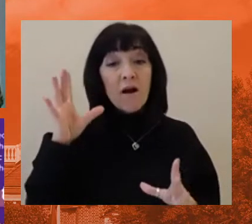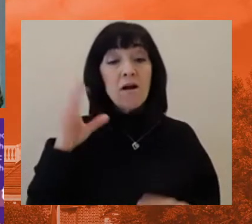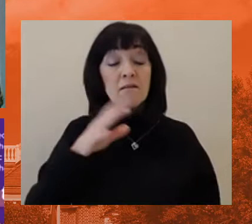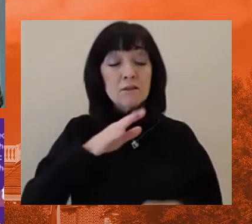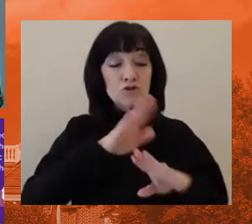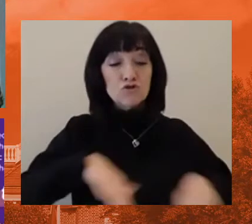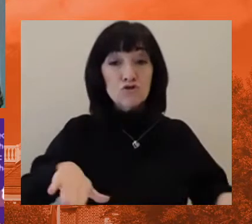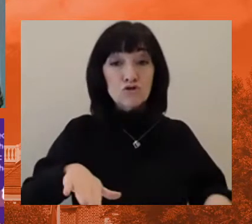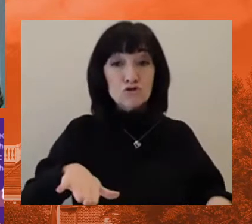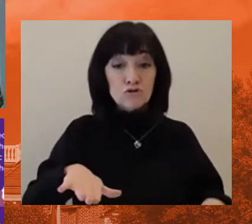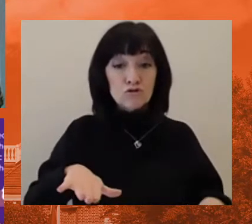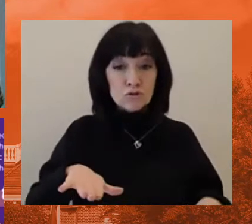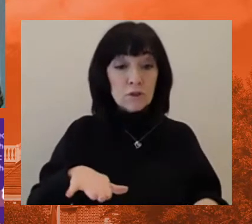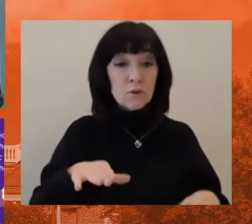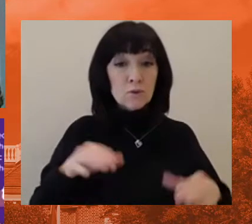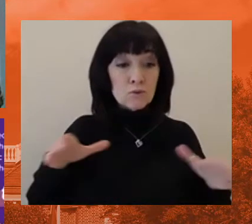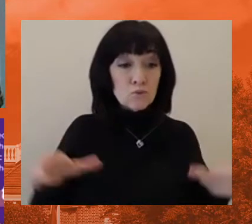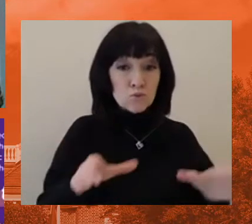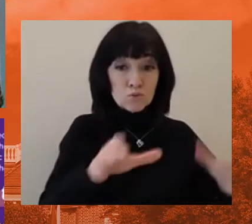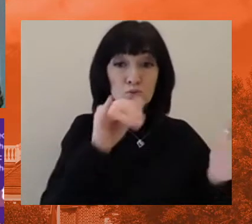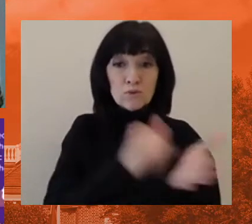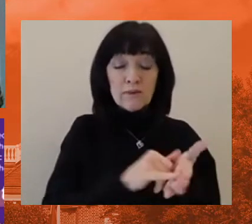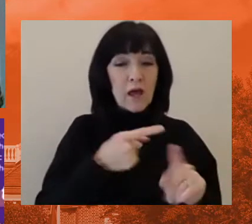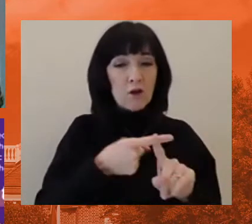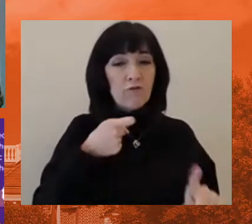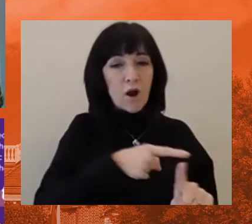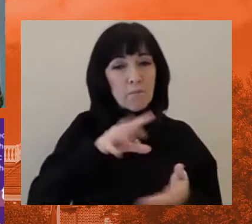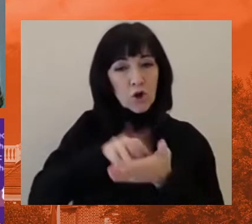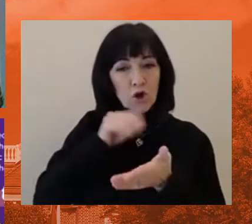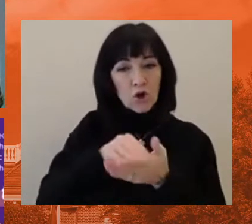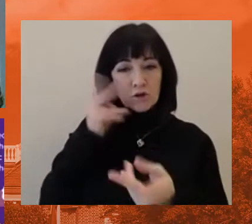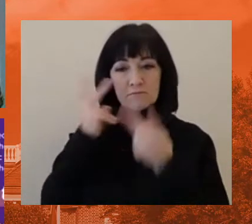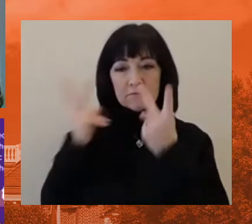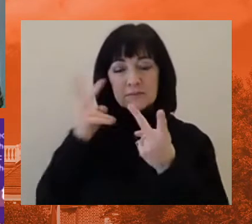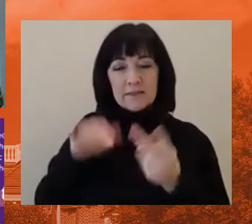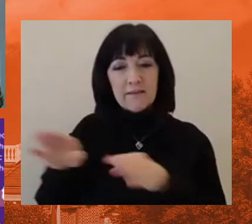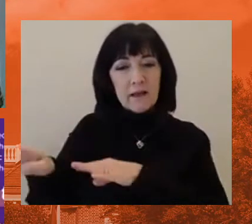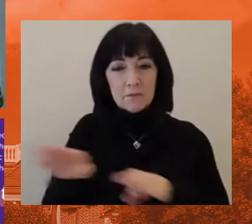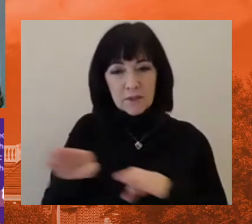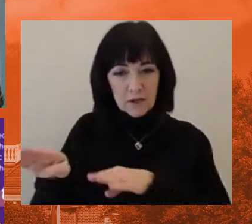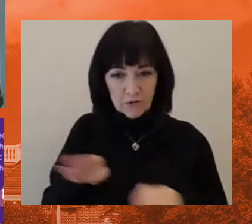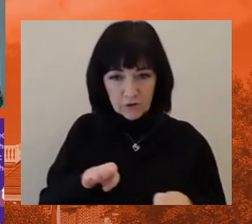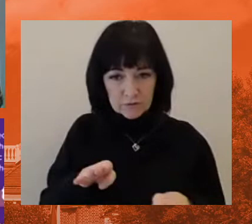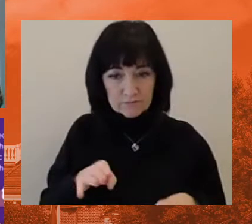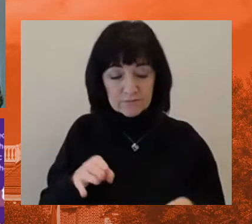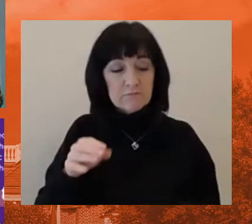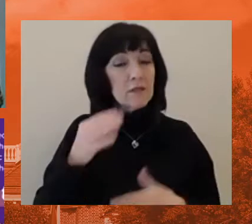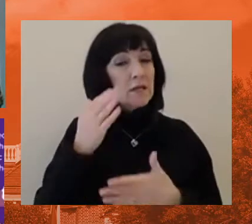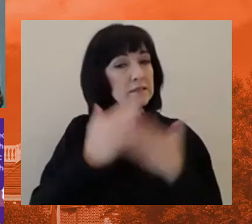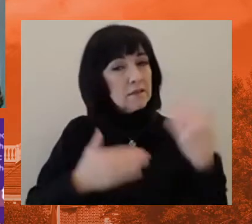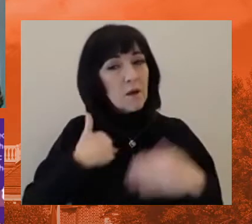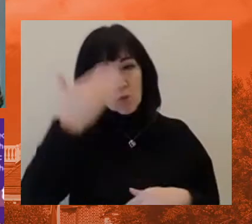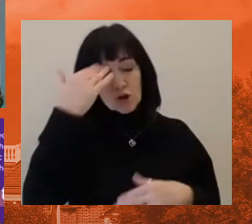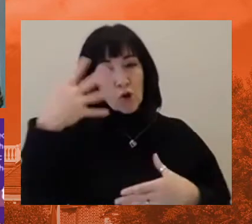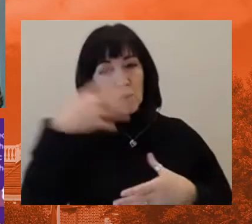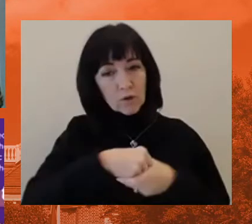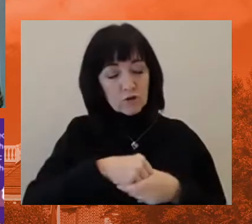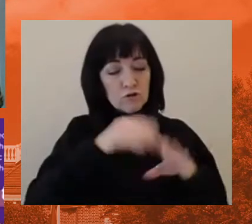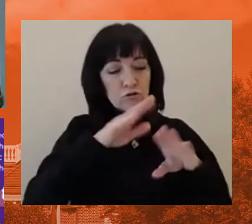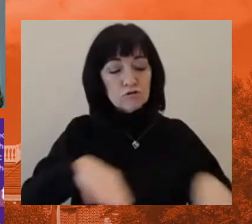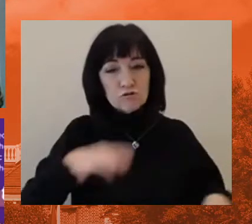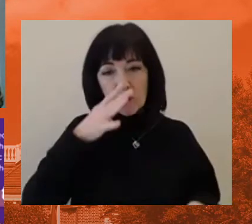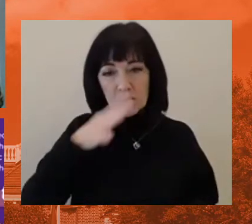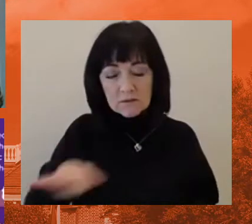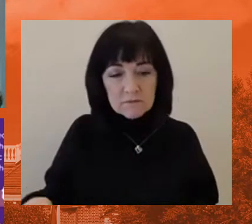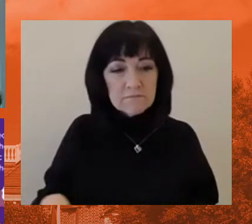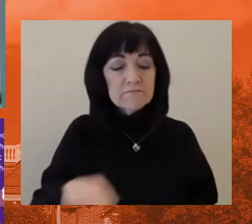straightforward, we can oversimplify it, since there are other contributing factors such as childhood neglect, psychological maltreatment,